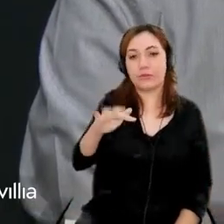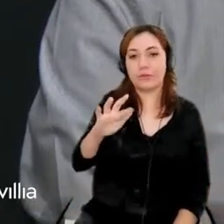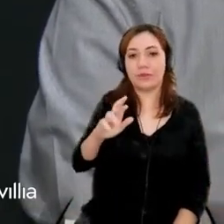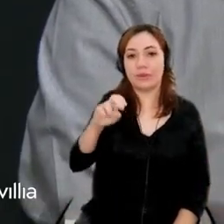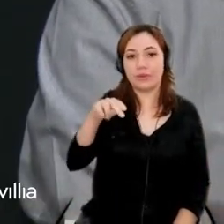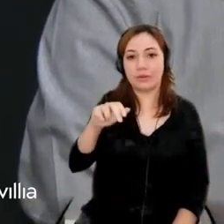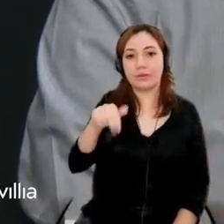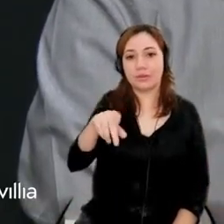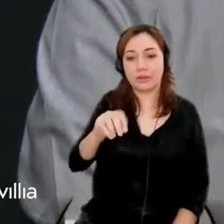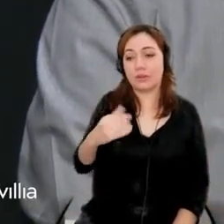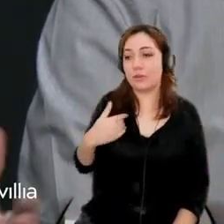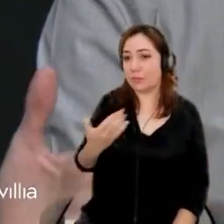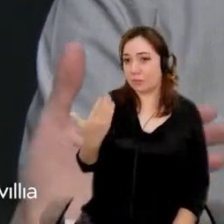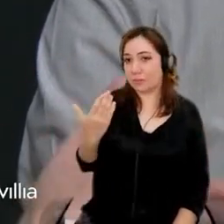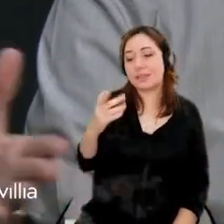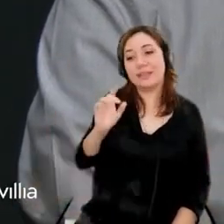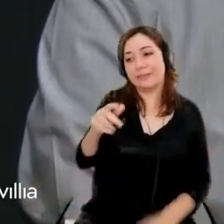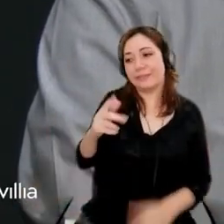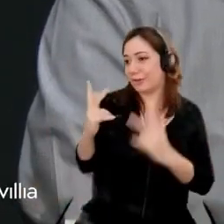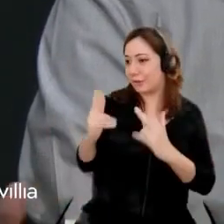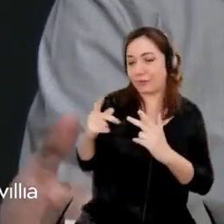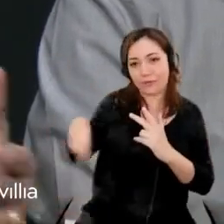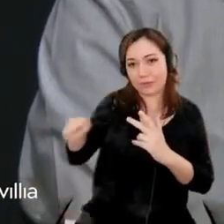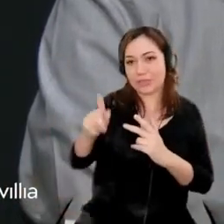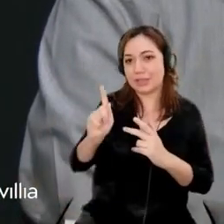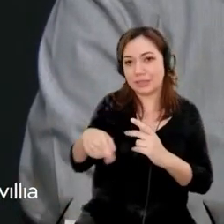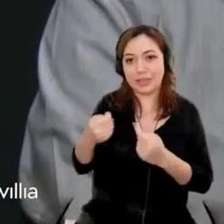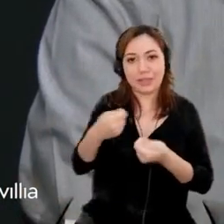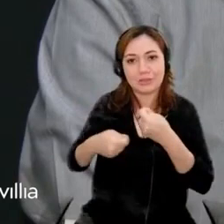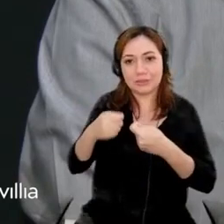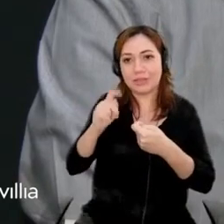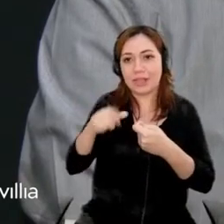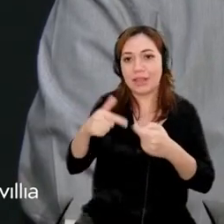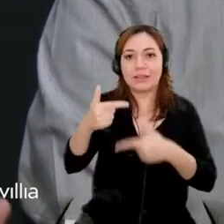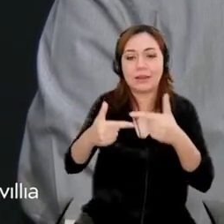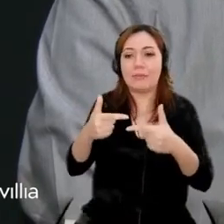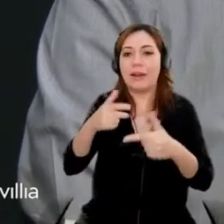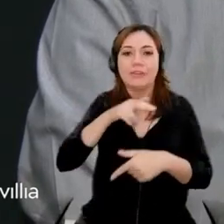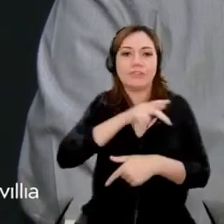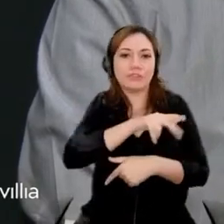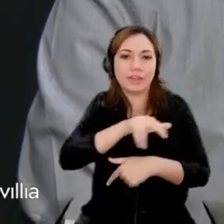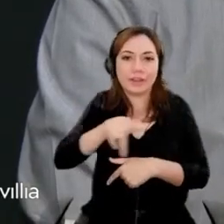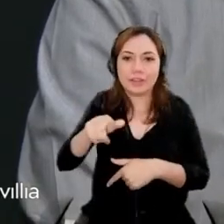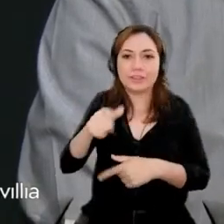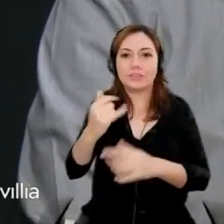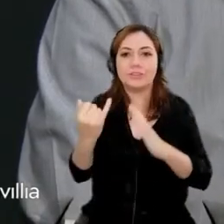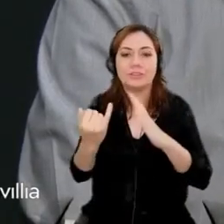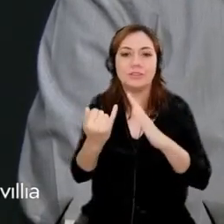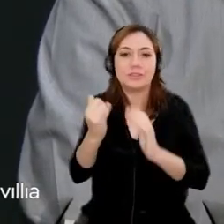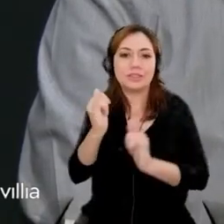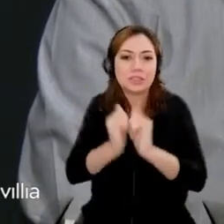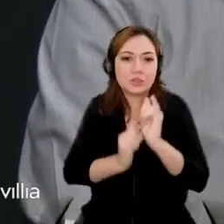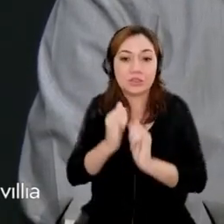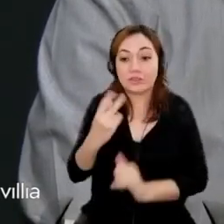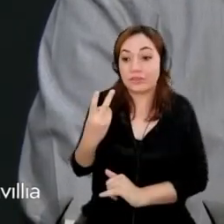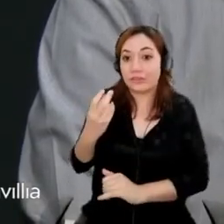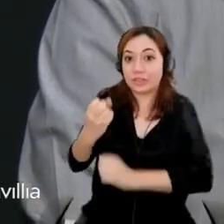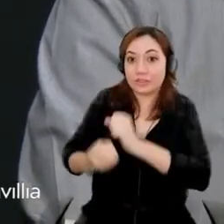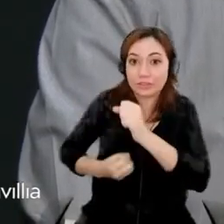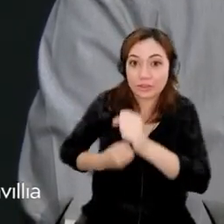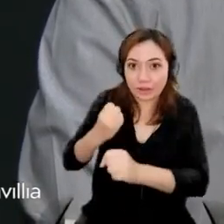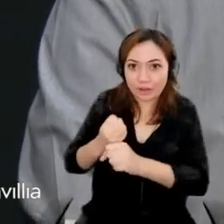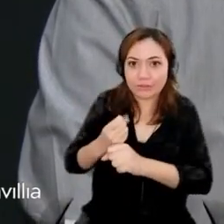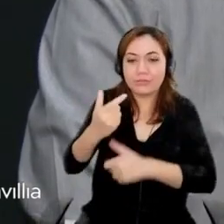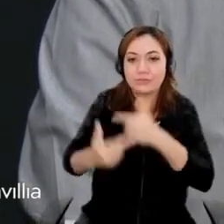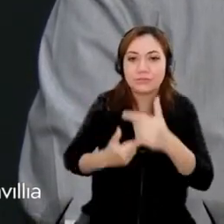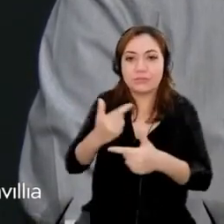guys. I've been working in a lot of industries, over a lot of industries, for more than 20 years. And now I'm a partner of a